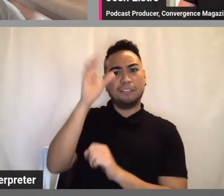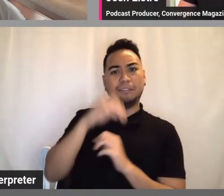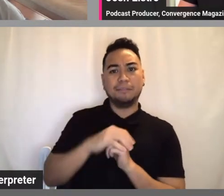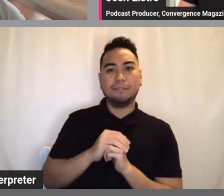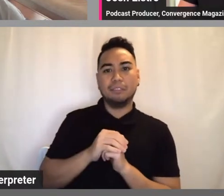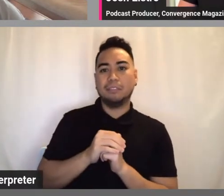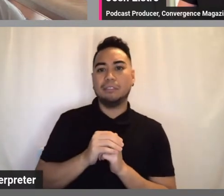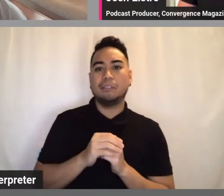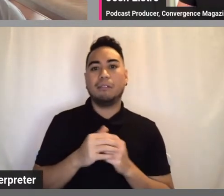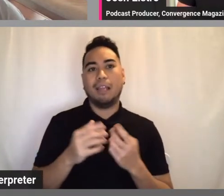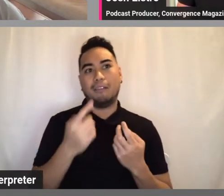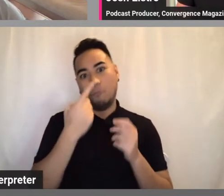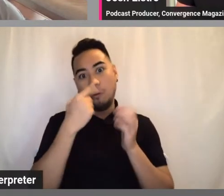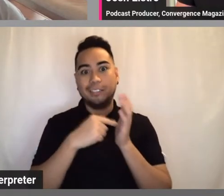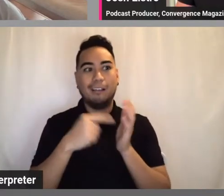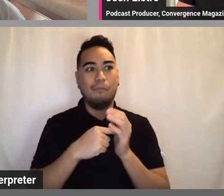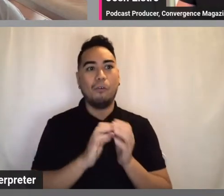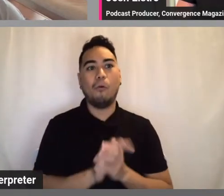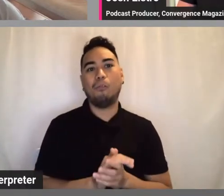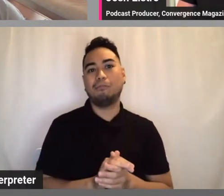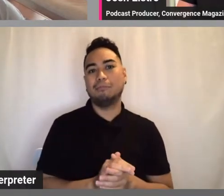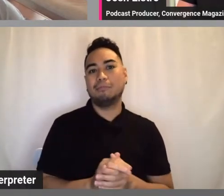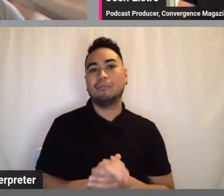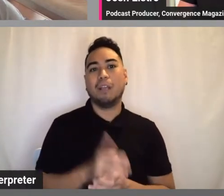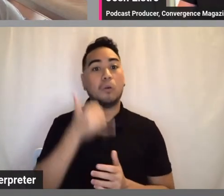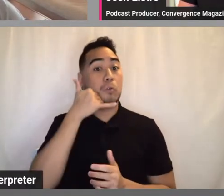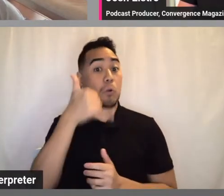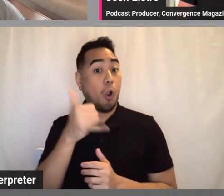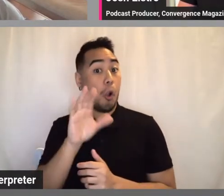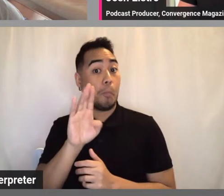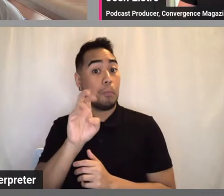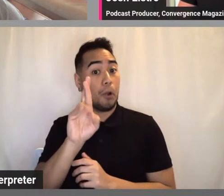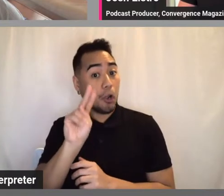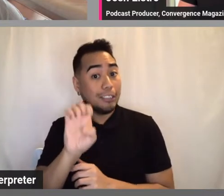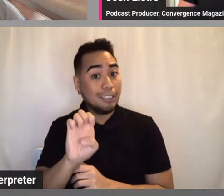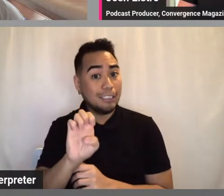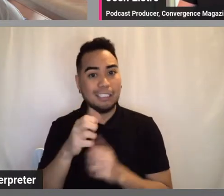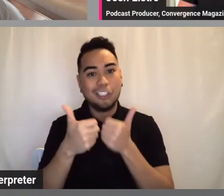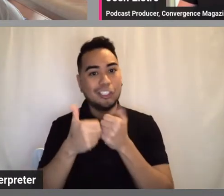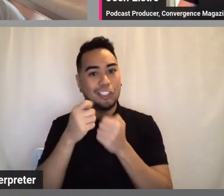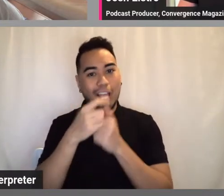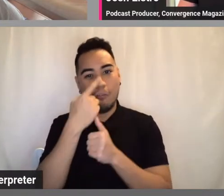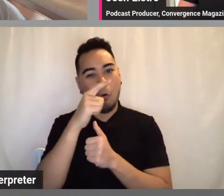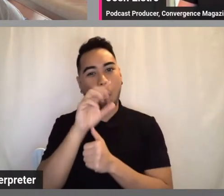Bernie, text for Bernie, you know, and then it was kind of the same through 2020.